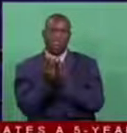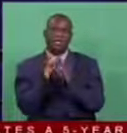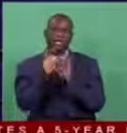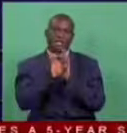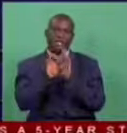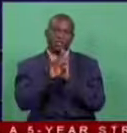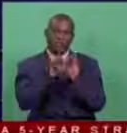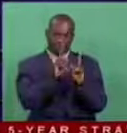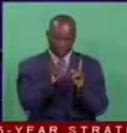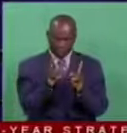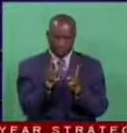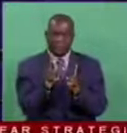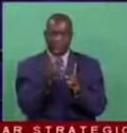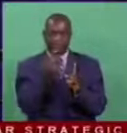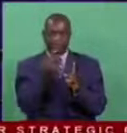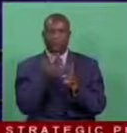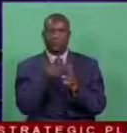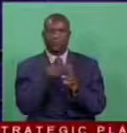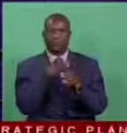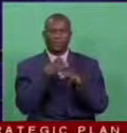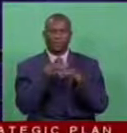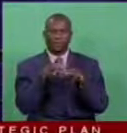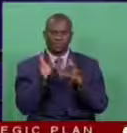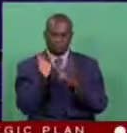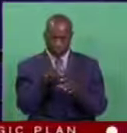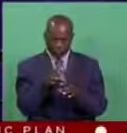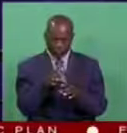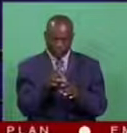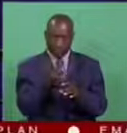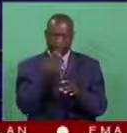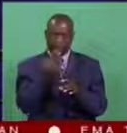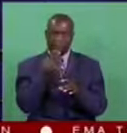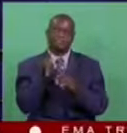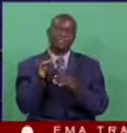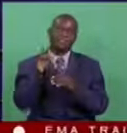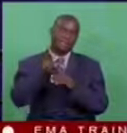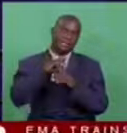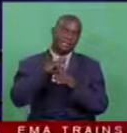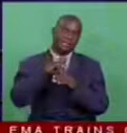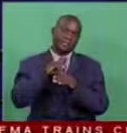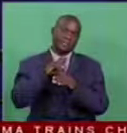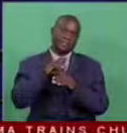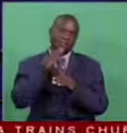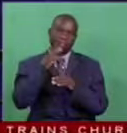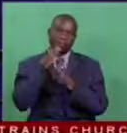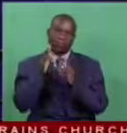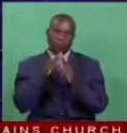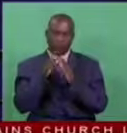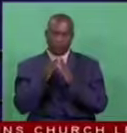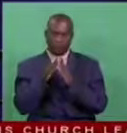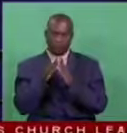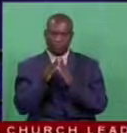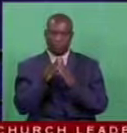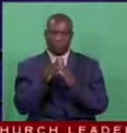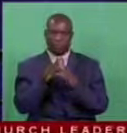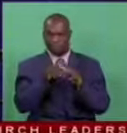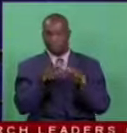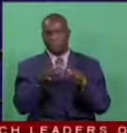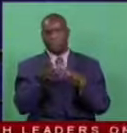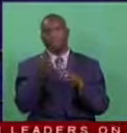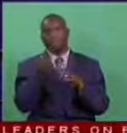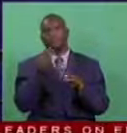our own continents, within our own communities, and dare I say that also within our own homes. So for that particular reason,